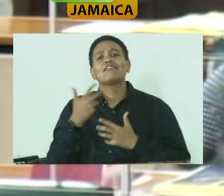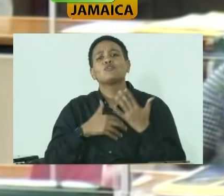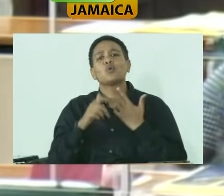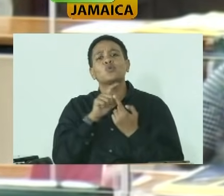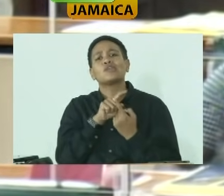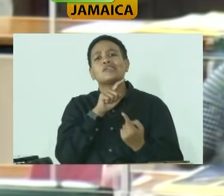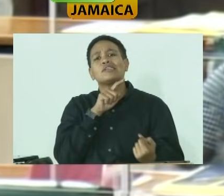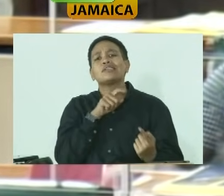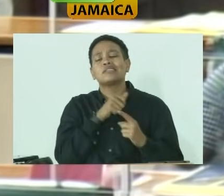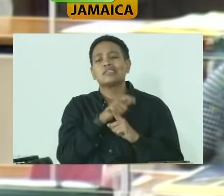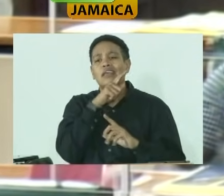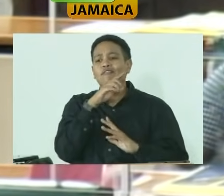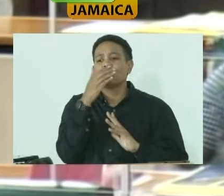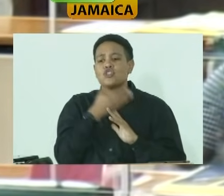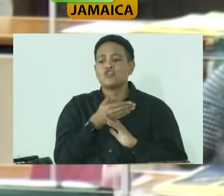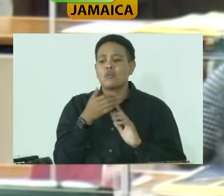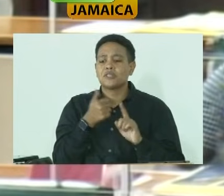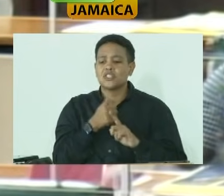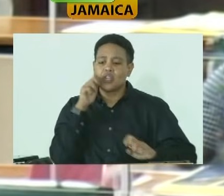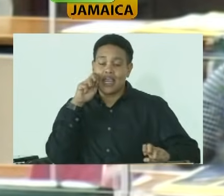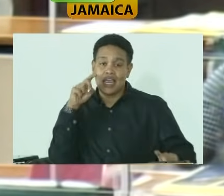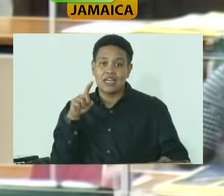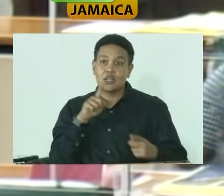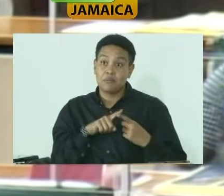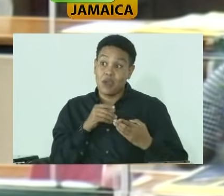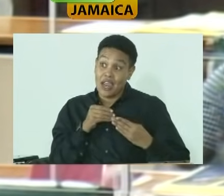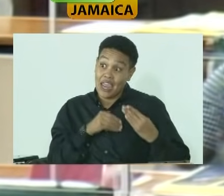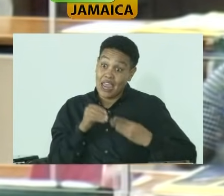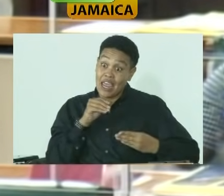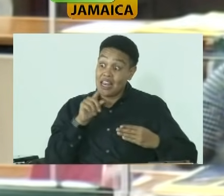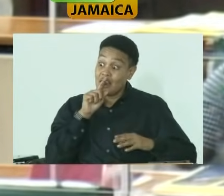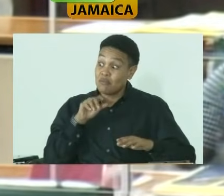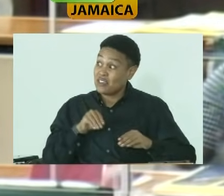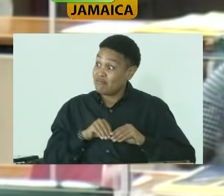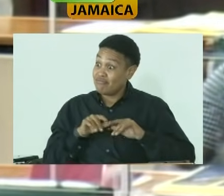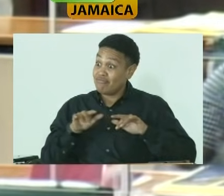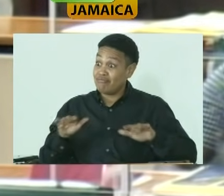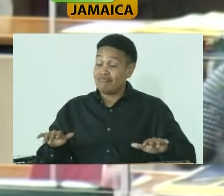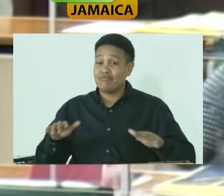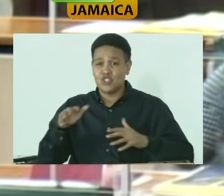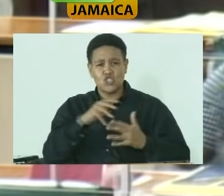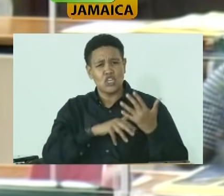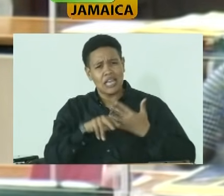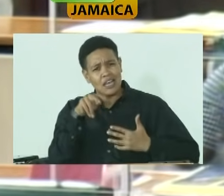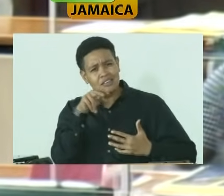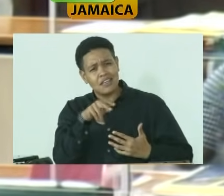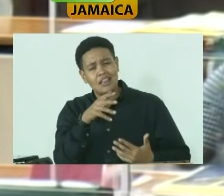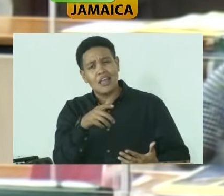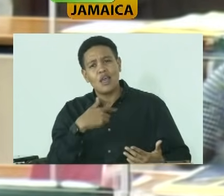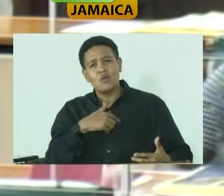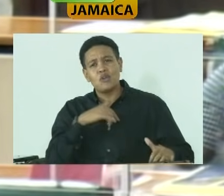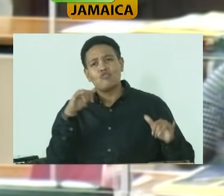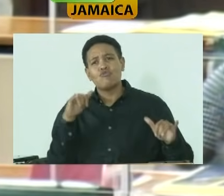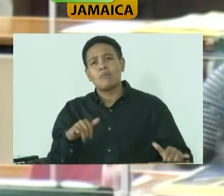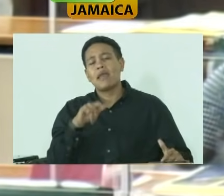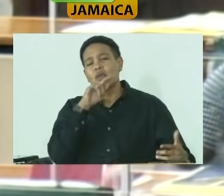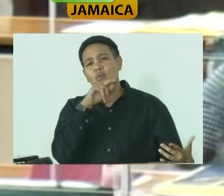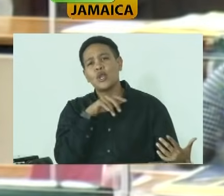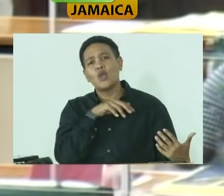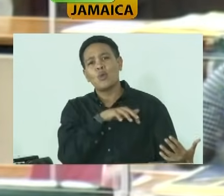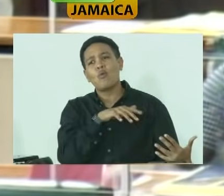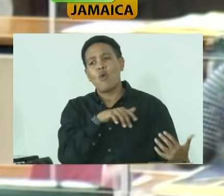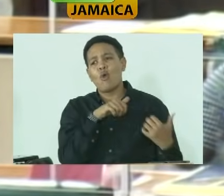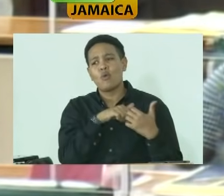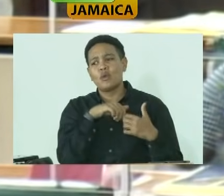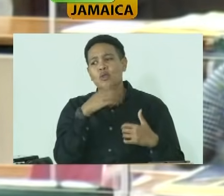distances, disruption to the education and economic fabric of our society, we remain at war with